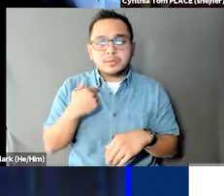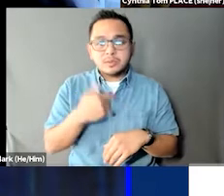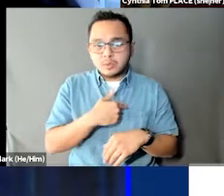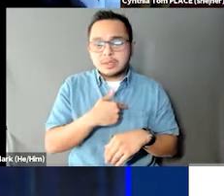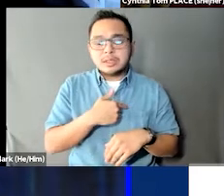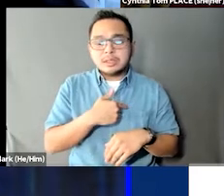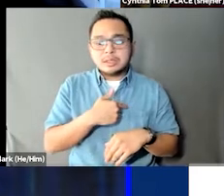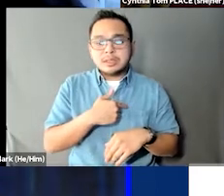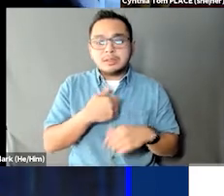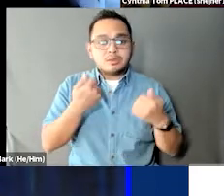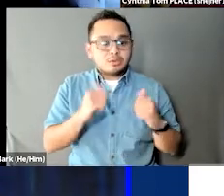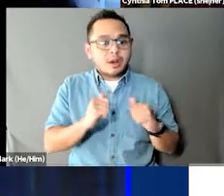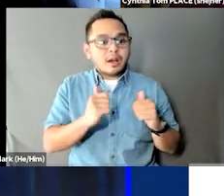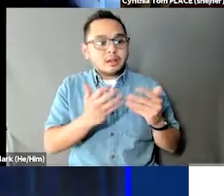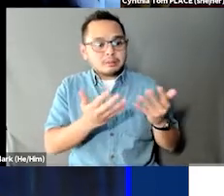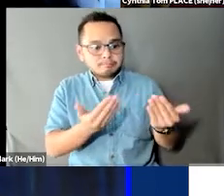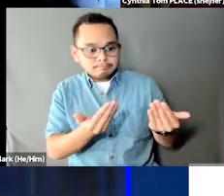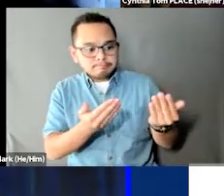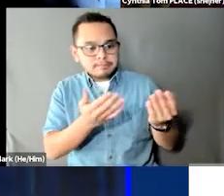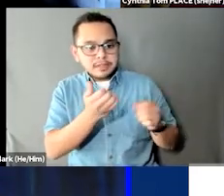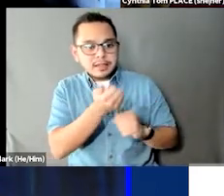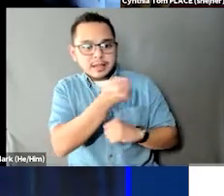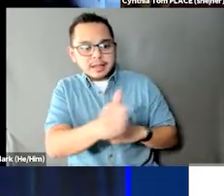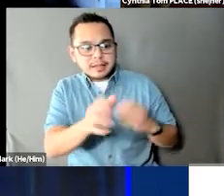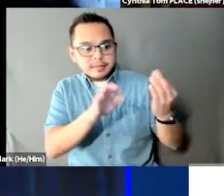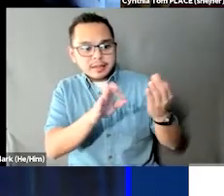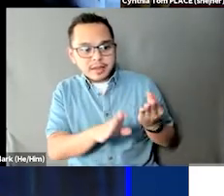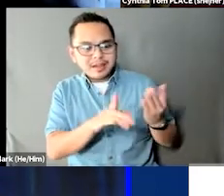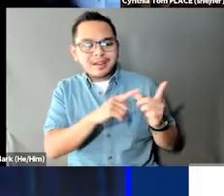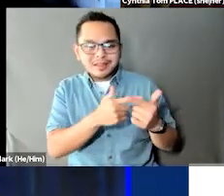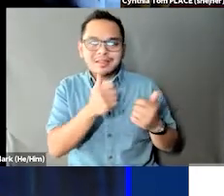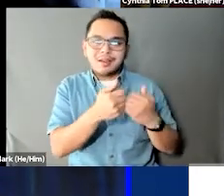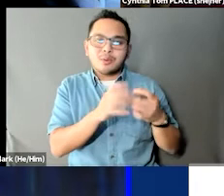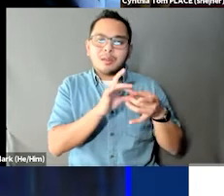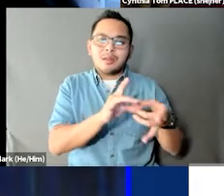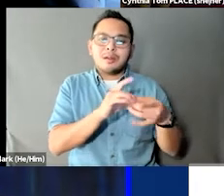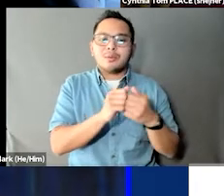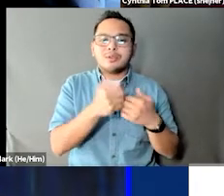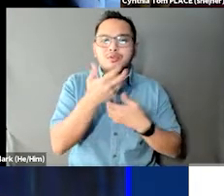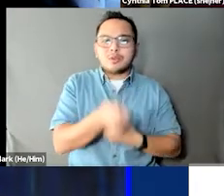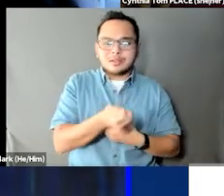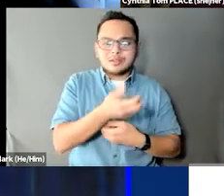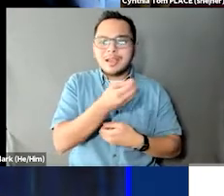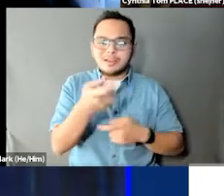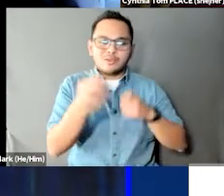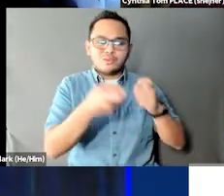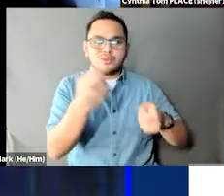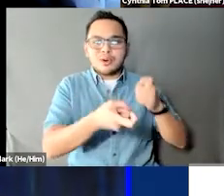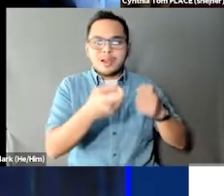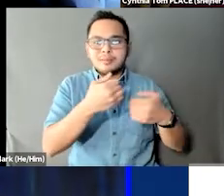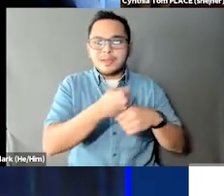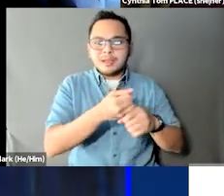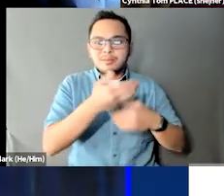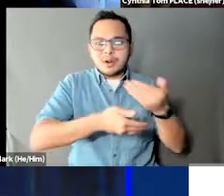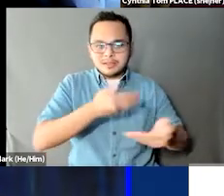in any way that we could to get input, to build trust, increase transparency through our grant making processes.